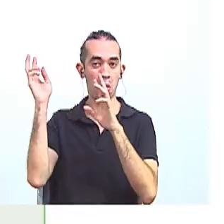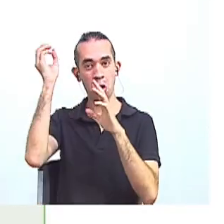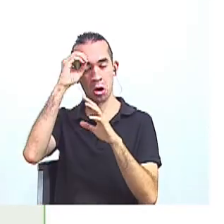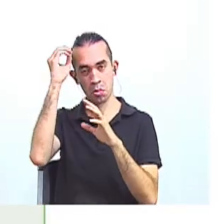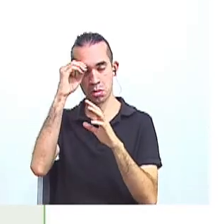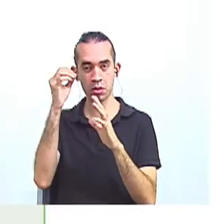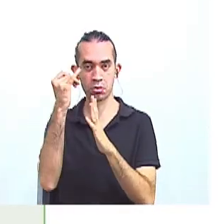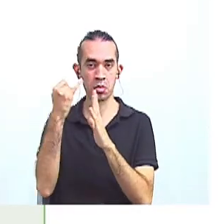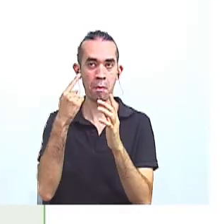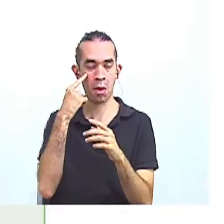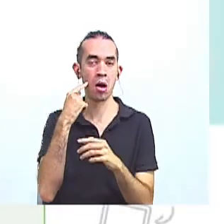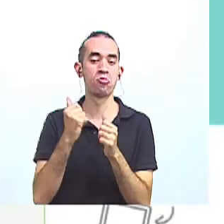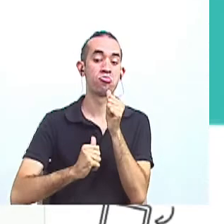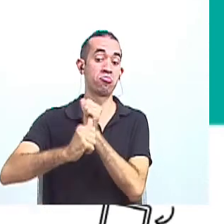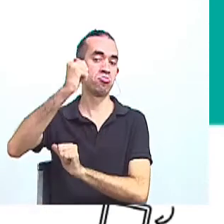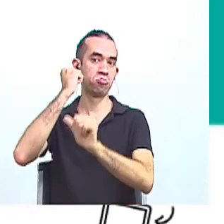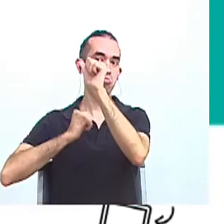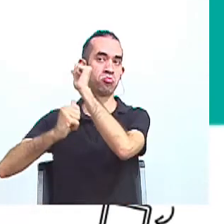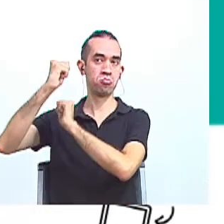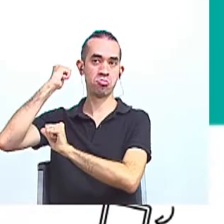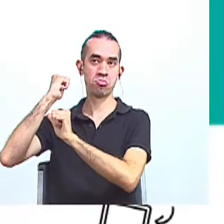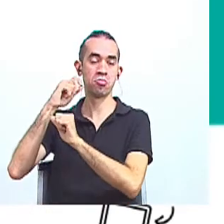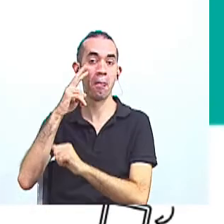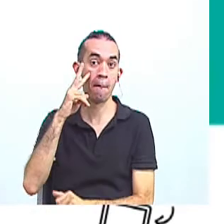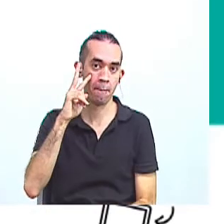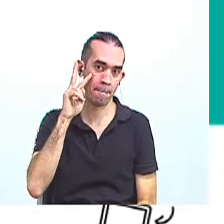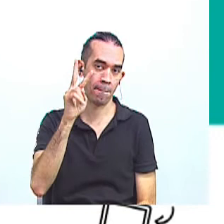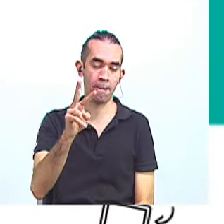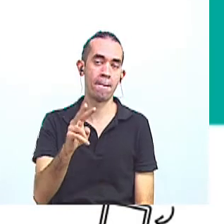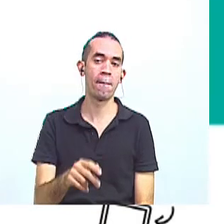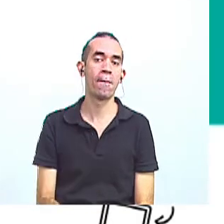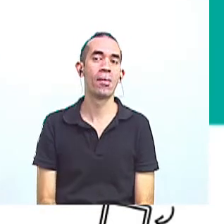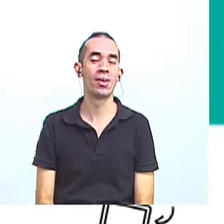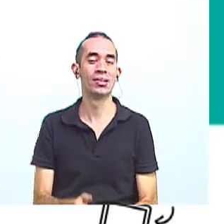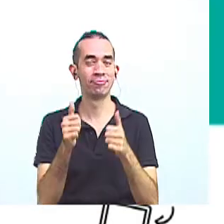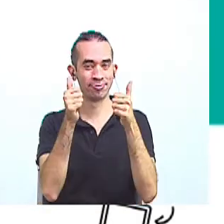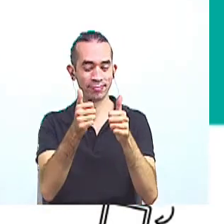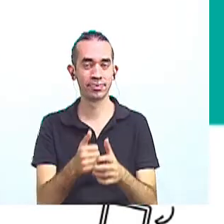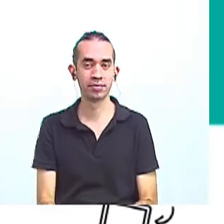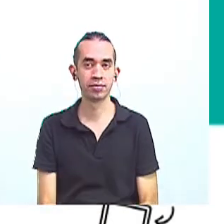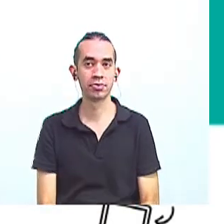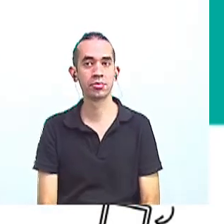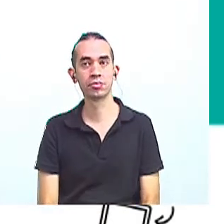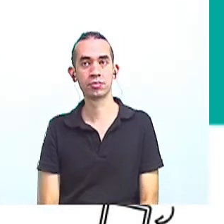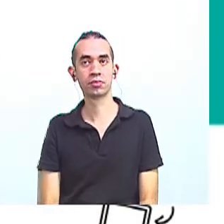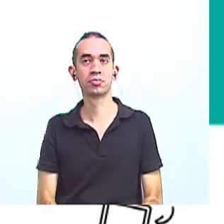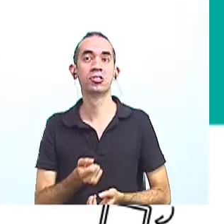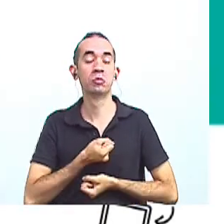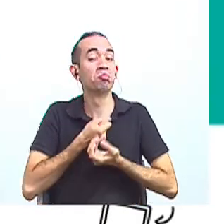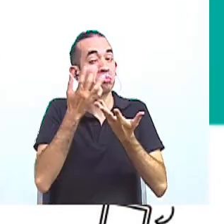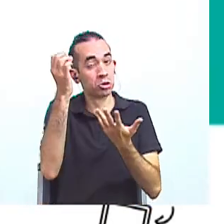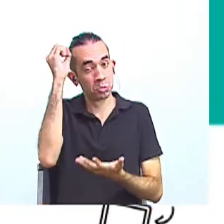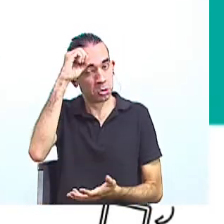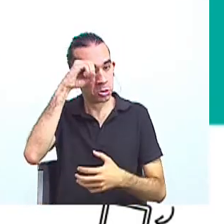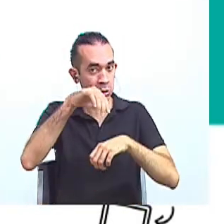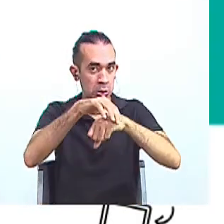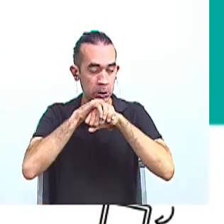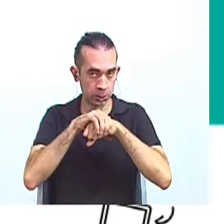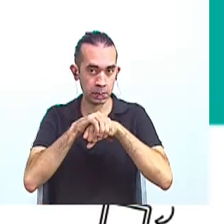going to go back on the slides and look at that. Very good. Express opinions in English, all